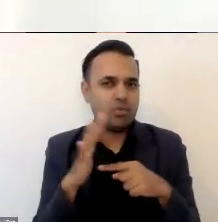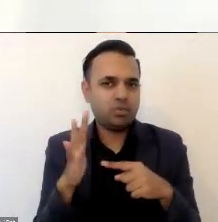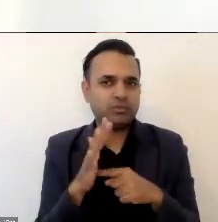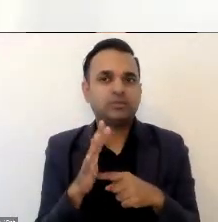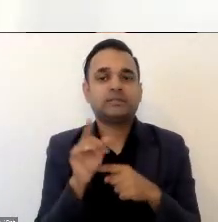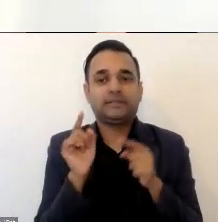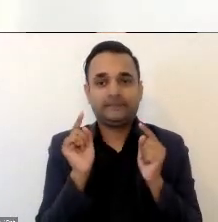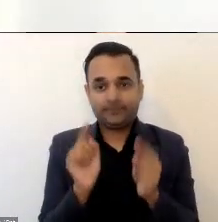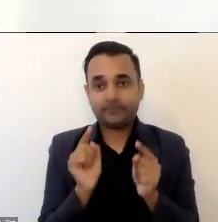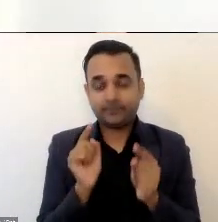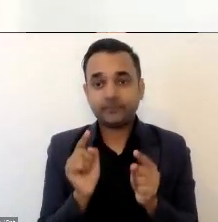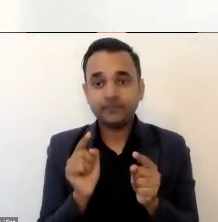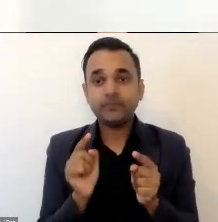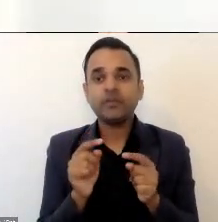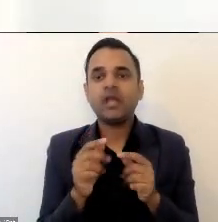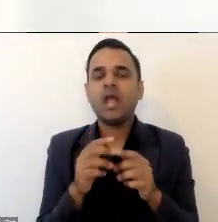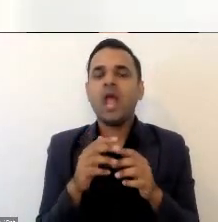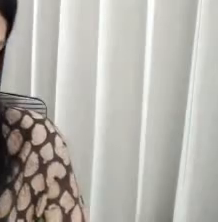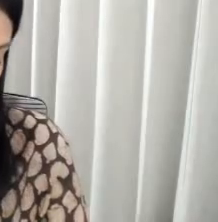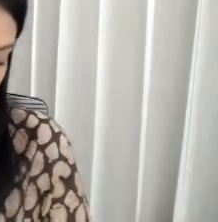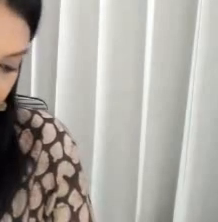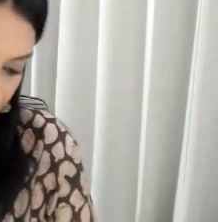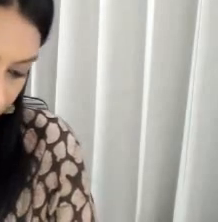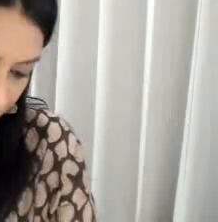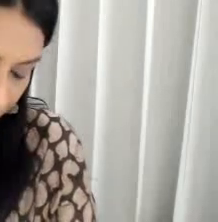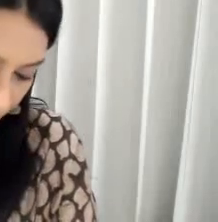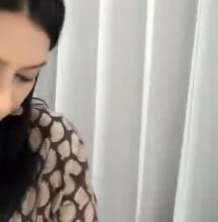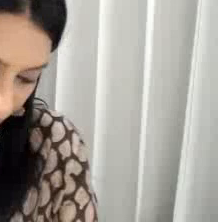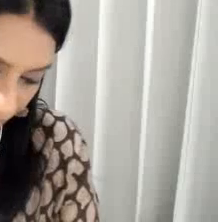especially for unintended consequences.